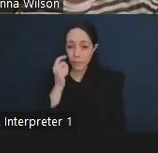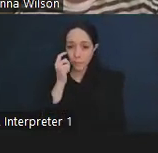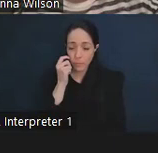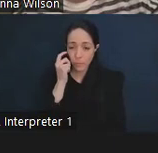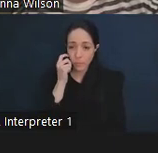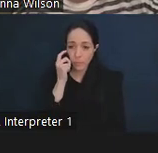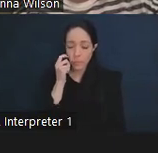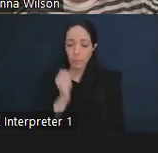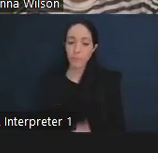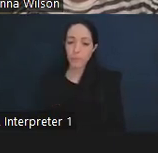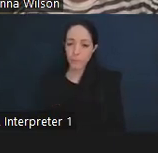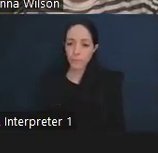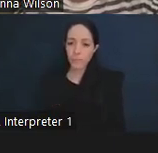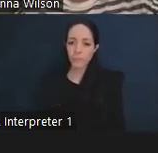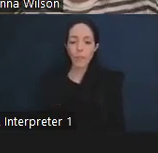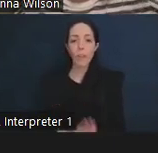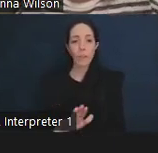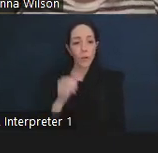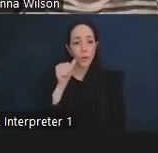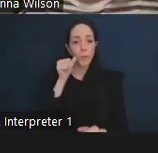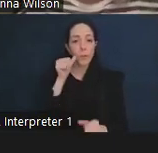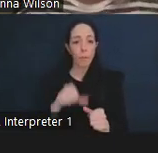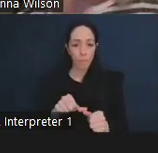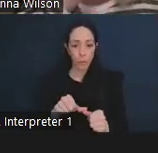And I want to remind folks that